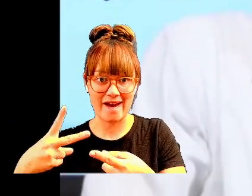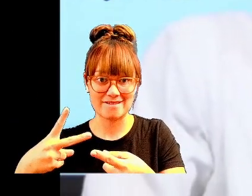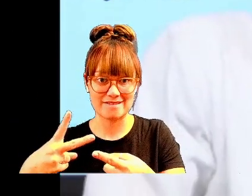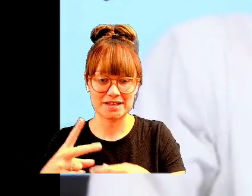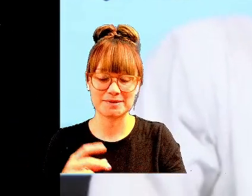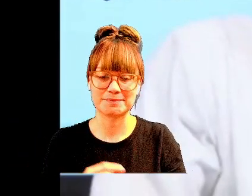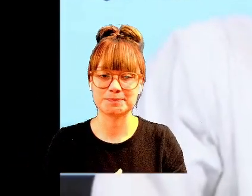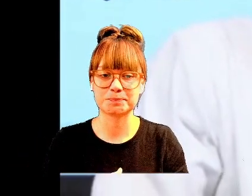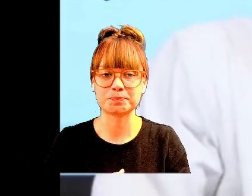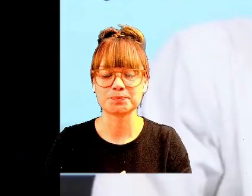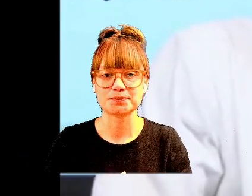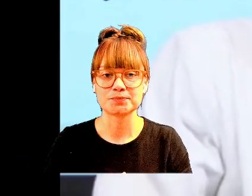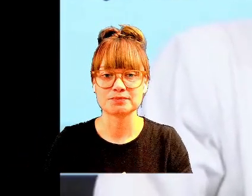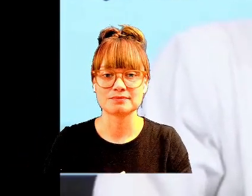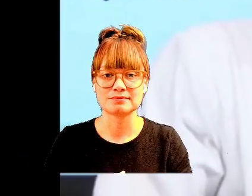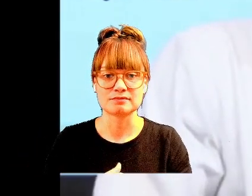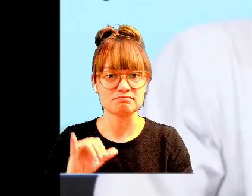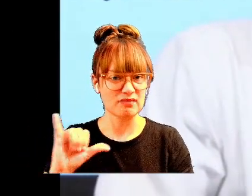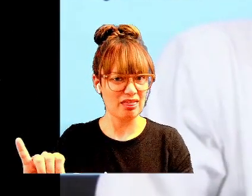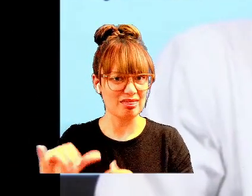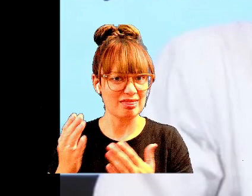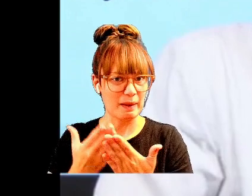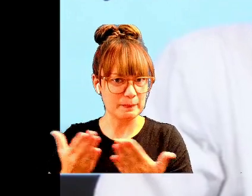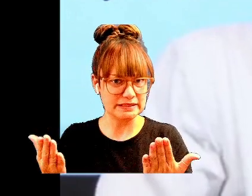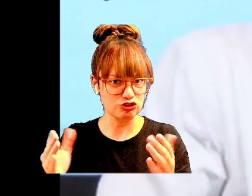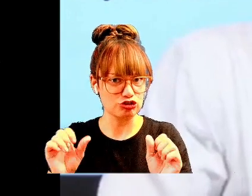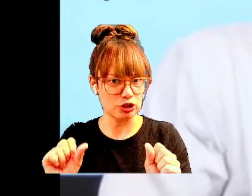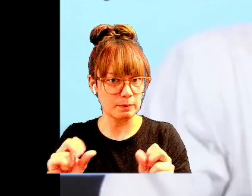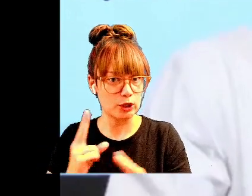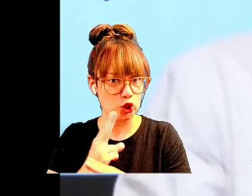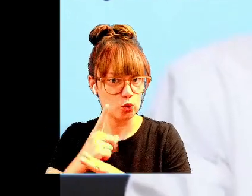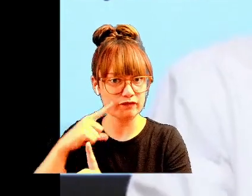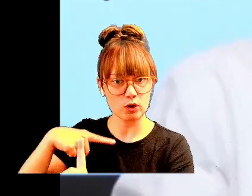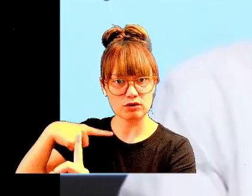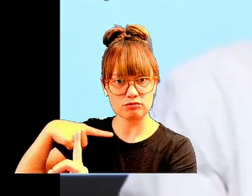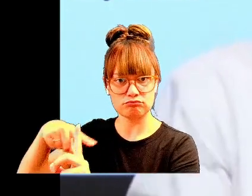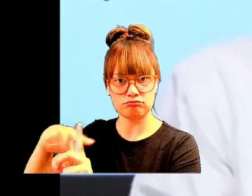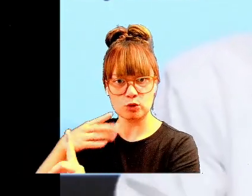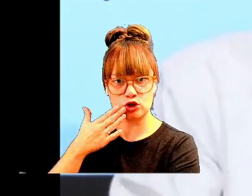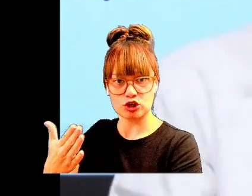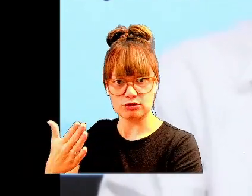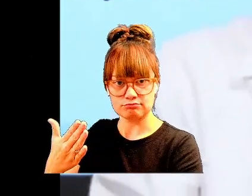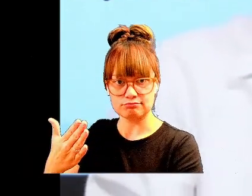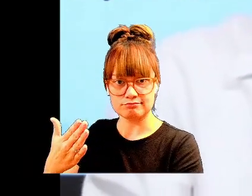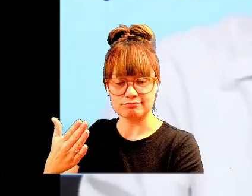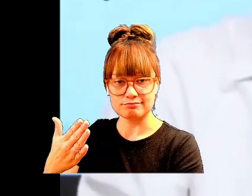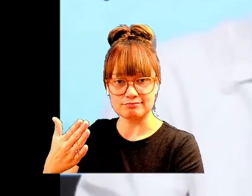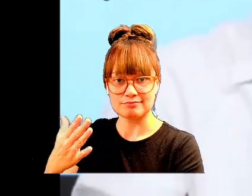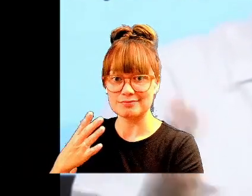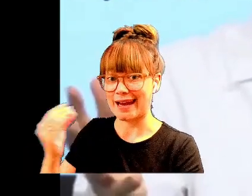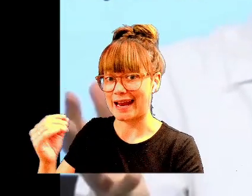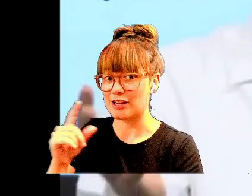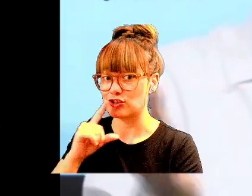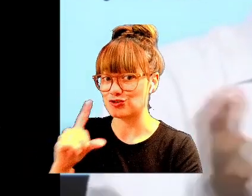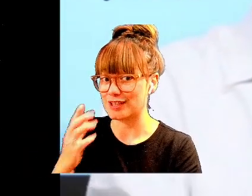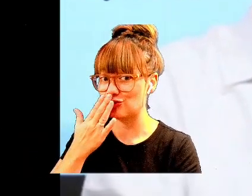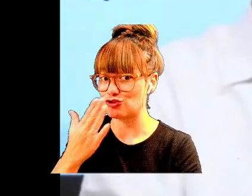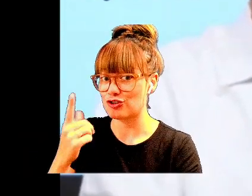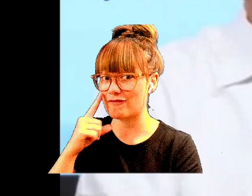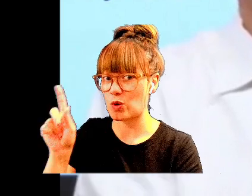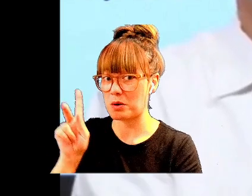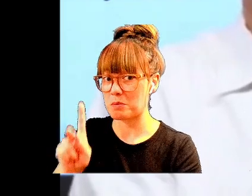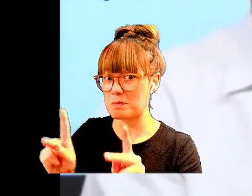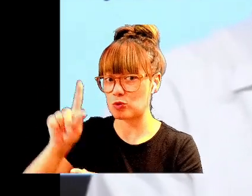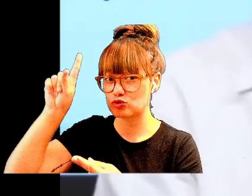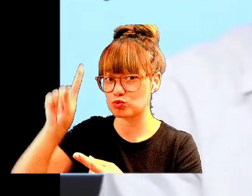radioactive material can be used for good. In fact, it's used as a wonderful treatment to help people reduce the